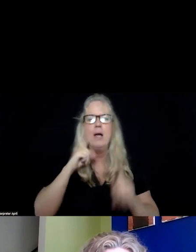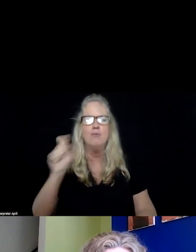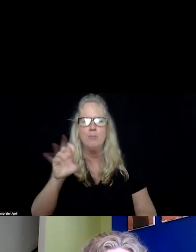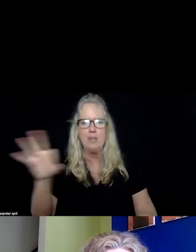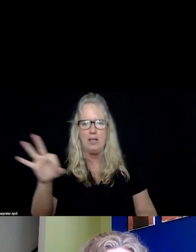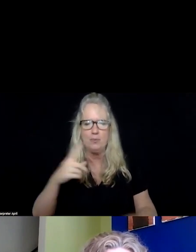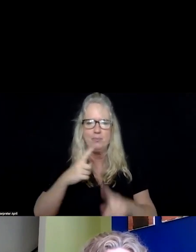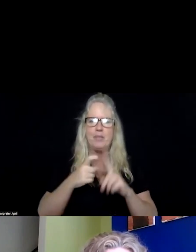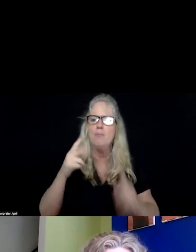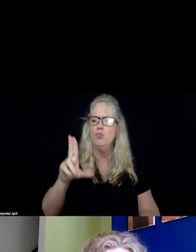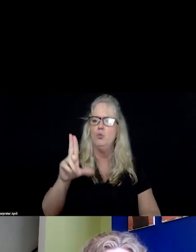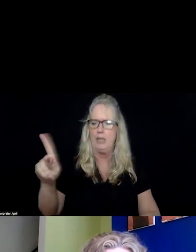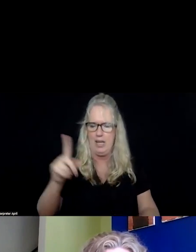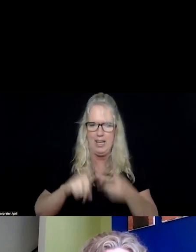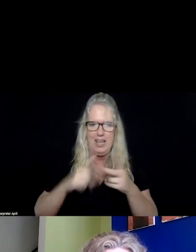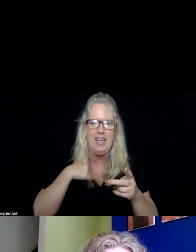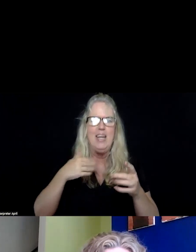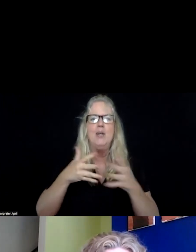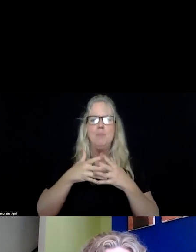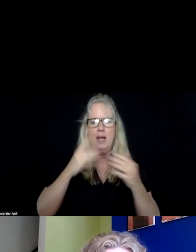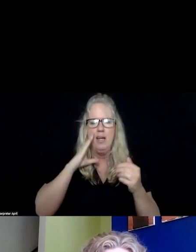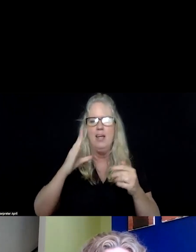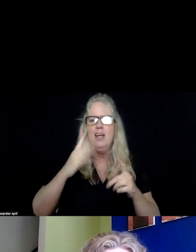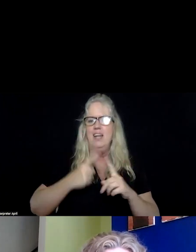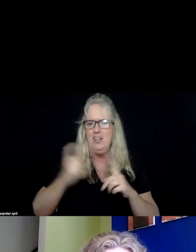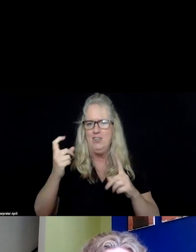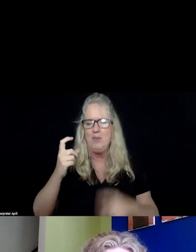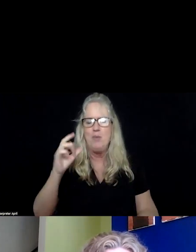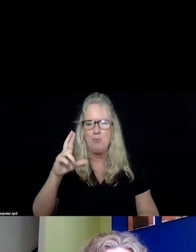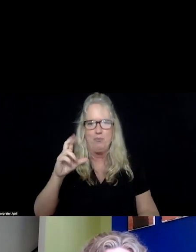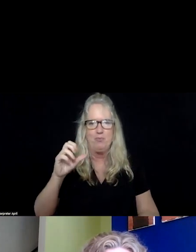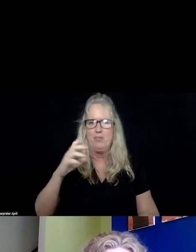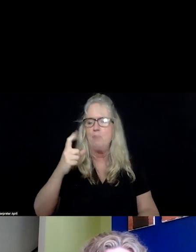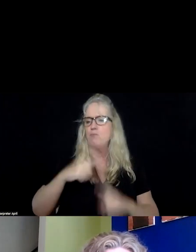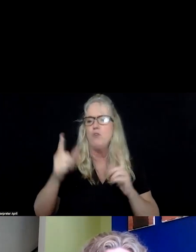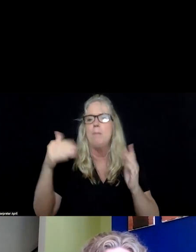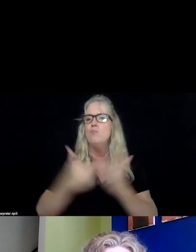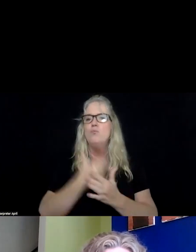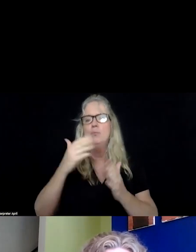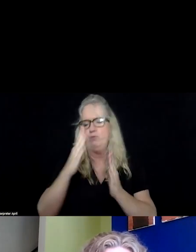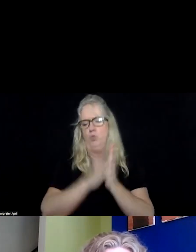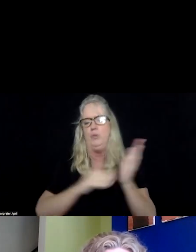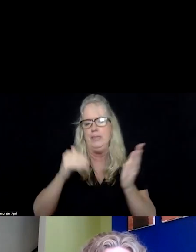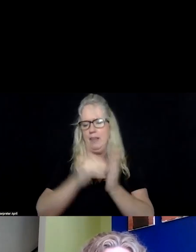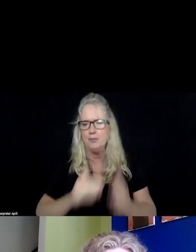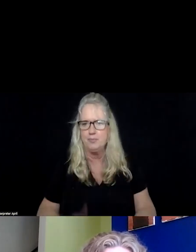I'm from the UK. I'm a clinical psychologist. I'm from Groningen. So I'm from New Zealand.